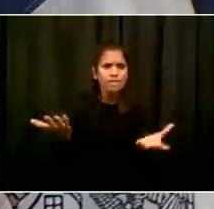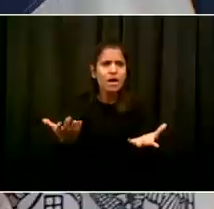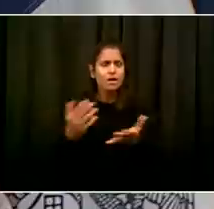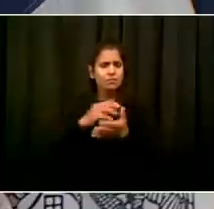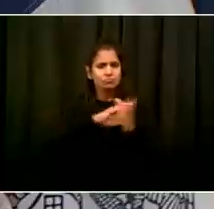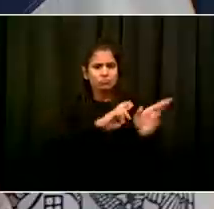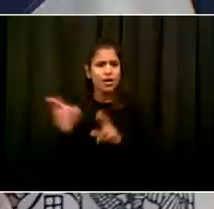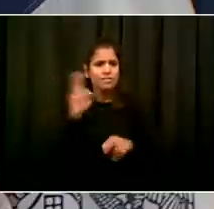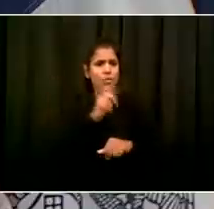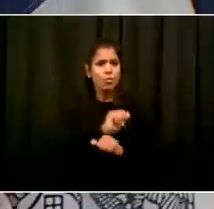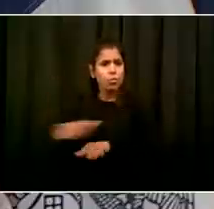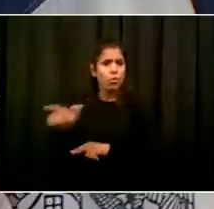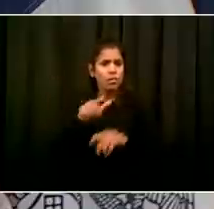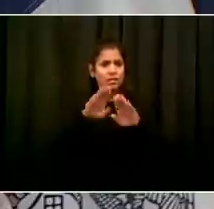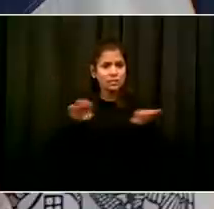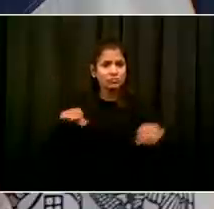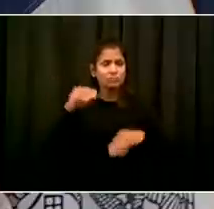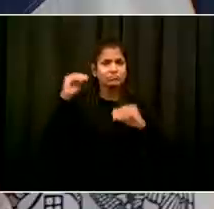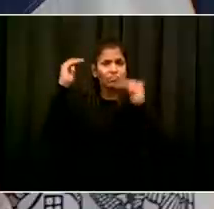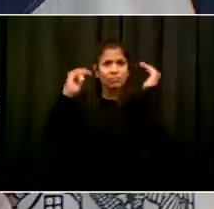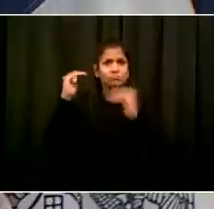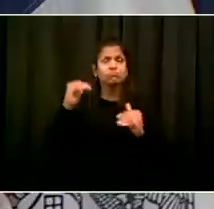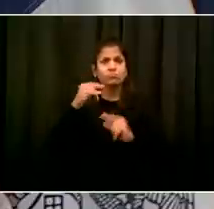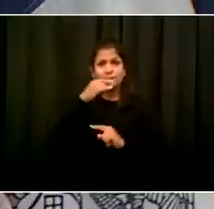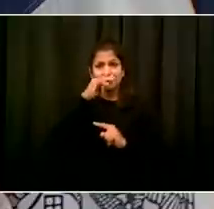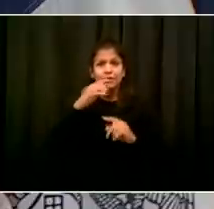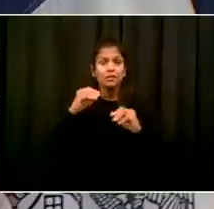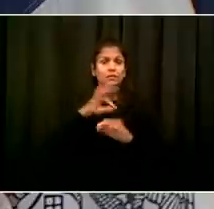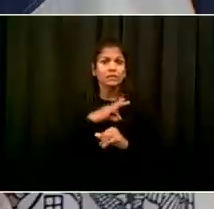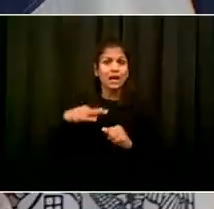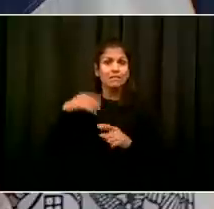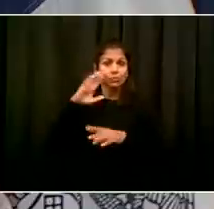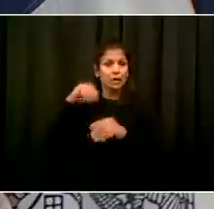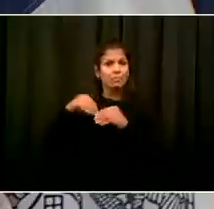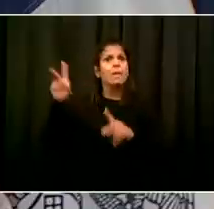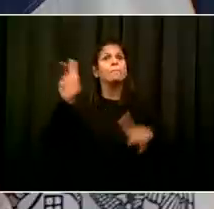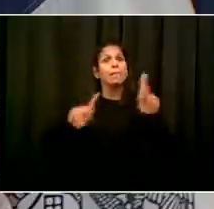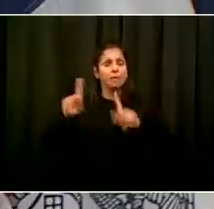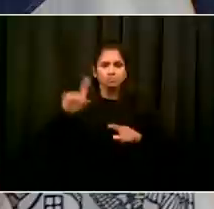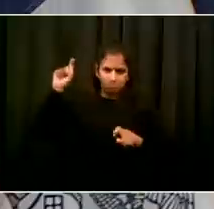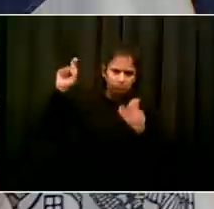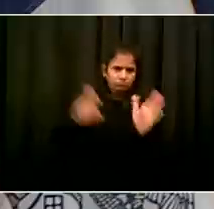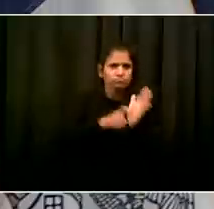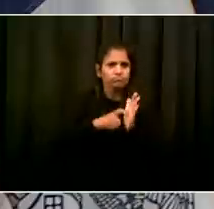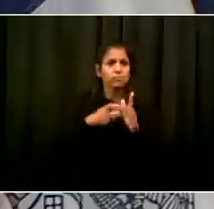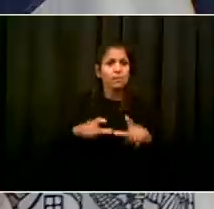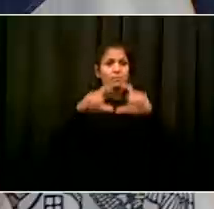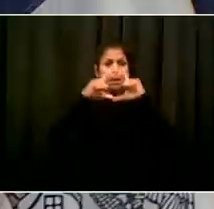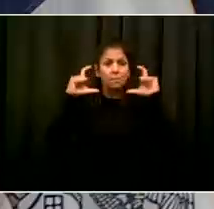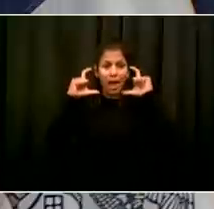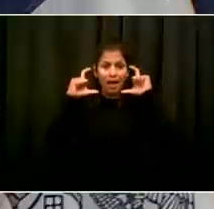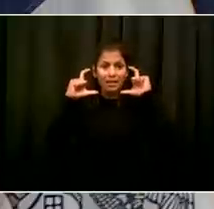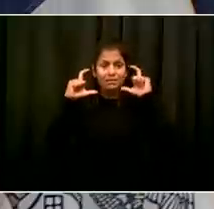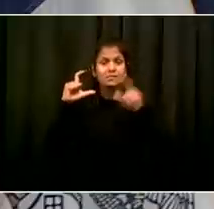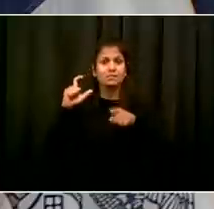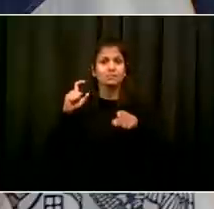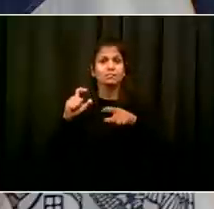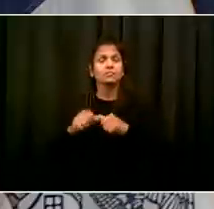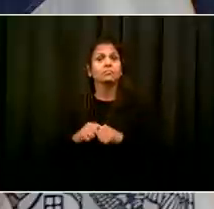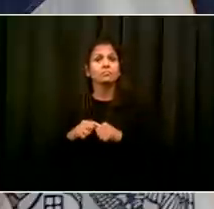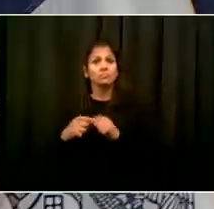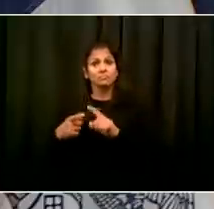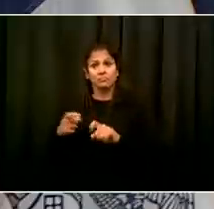mask scrupulously. I've seen this with my own eyes from the youngest child to the oldest educator. Everyone's wearing a mask